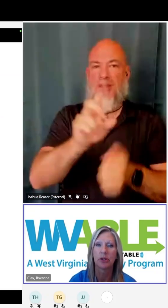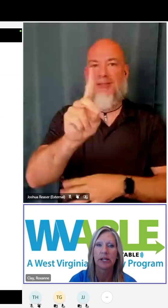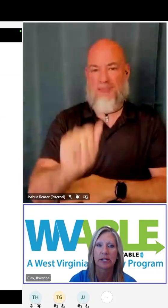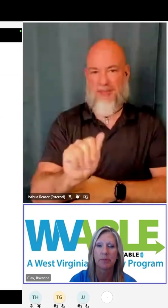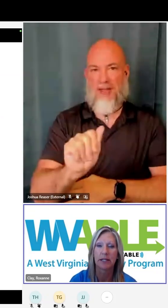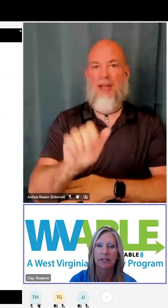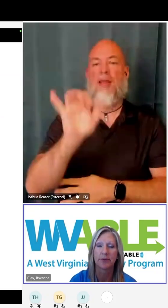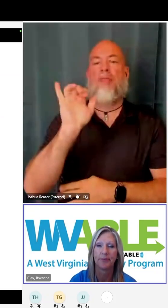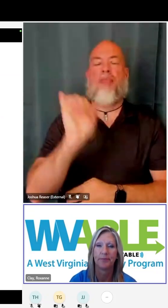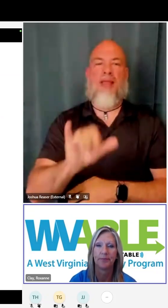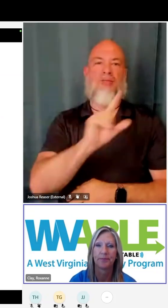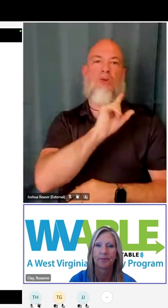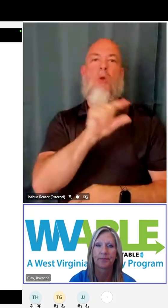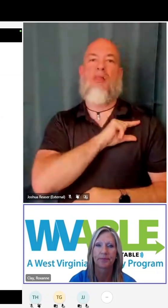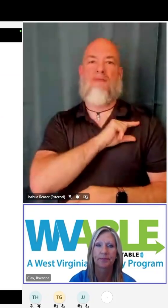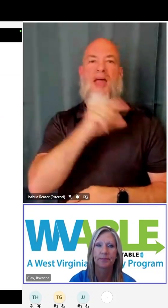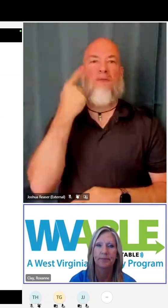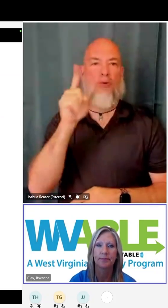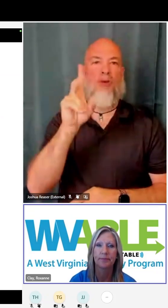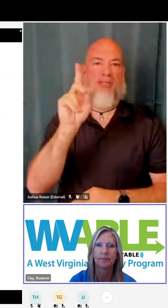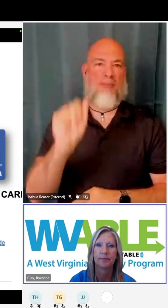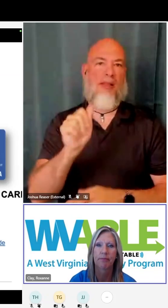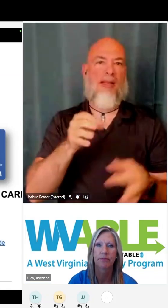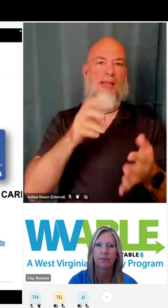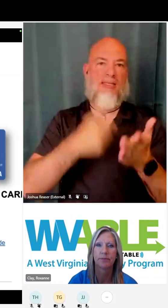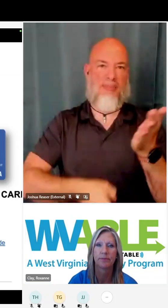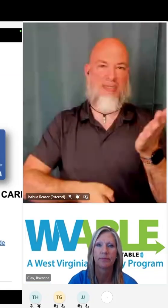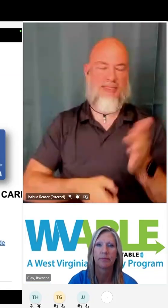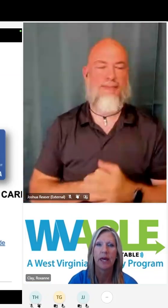qualified disability expense.